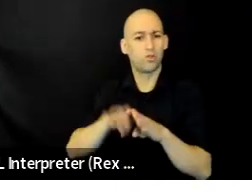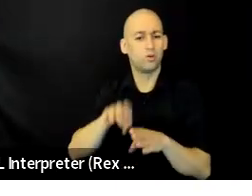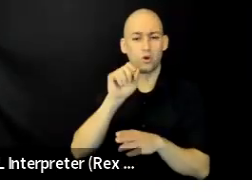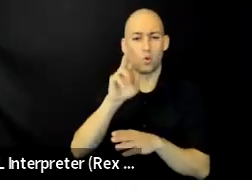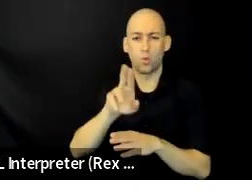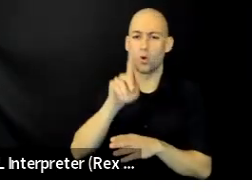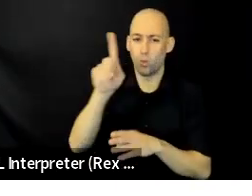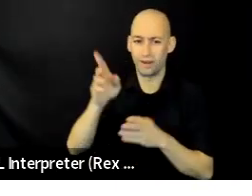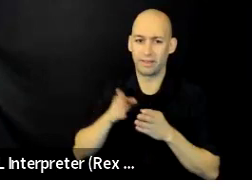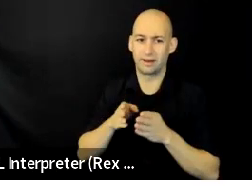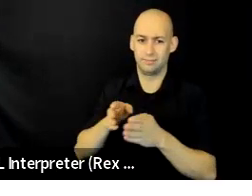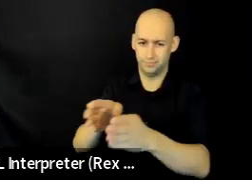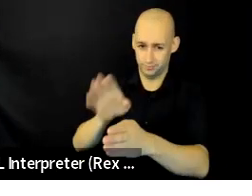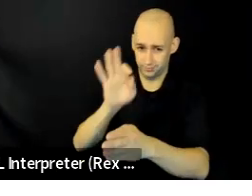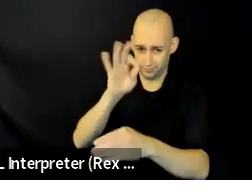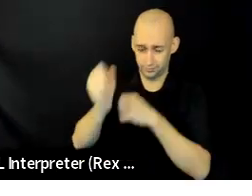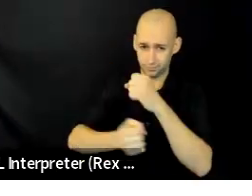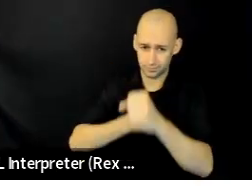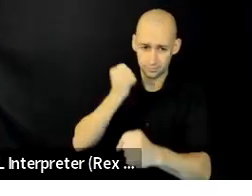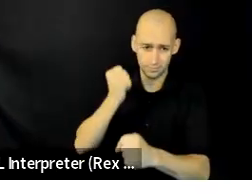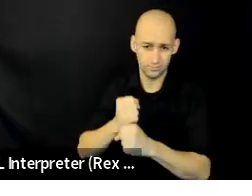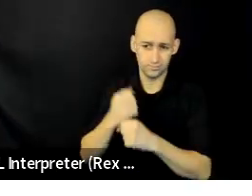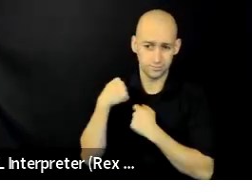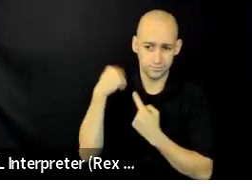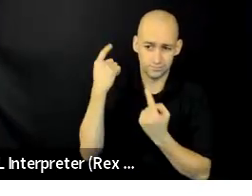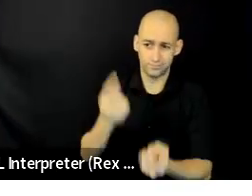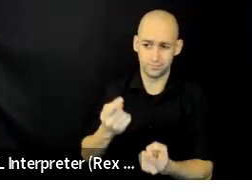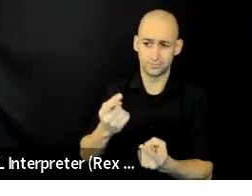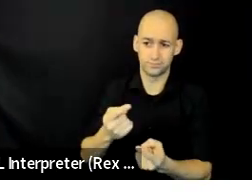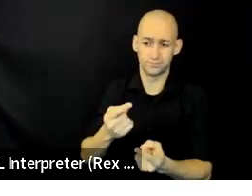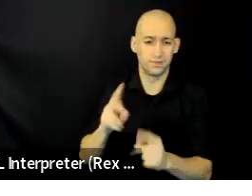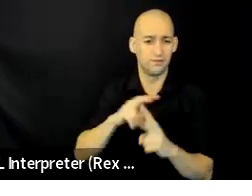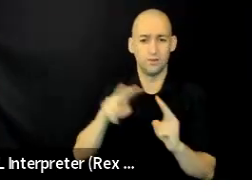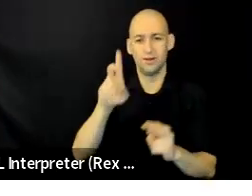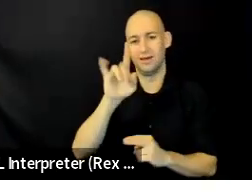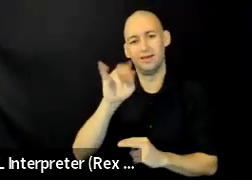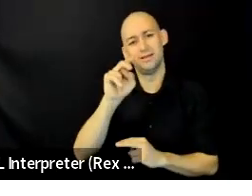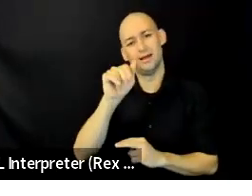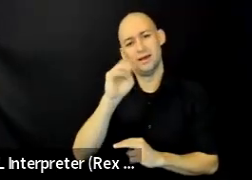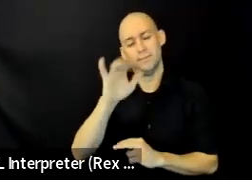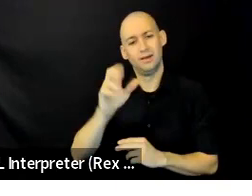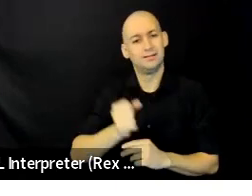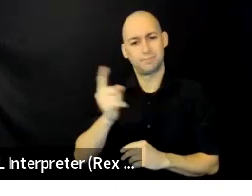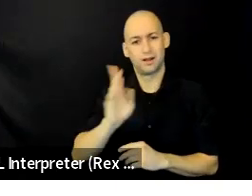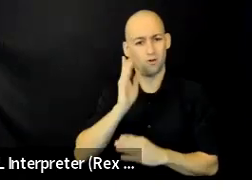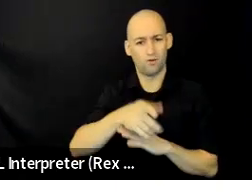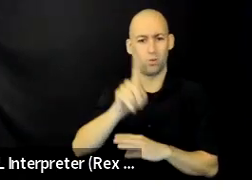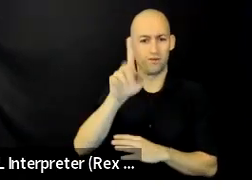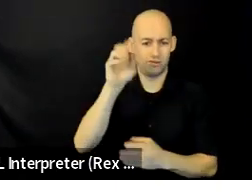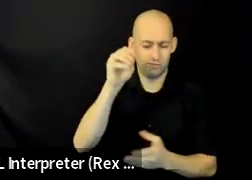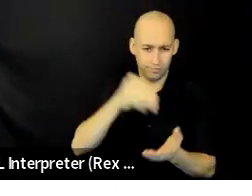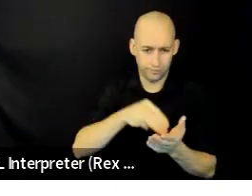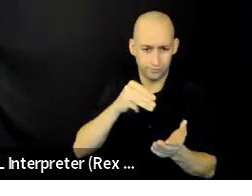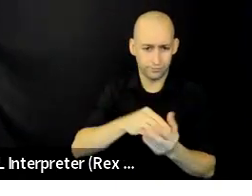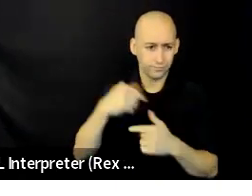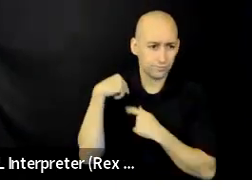1 lane for 9 years. So this is something that's been very dynamic. We've been spending about $150 million so far just to